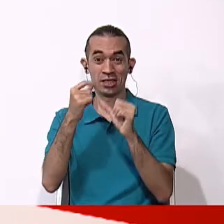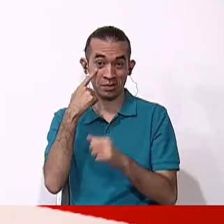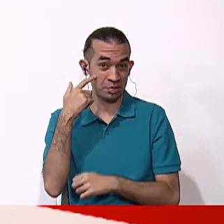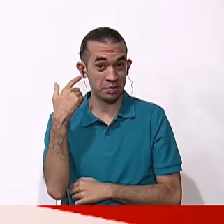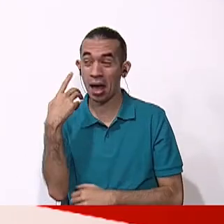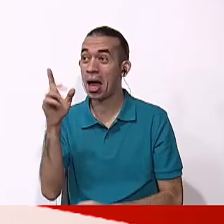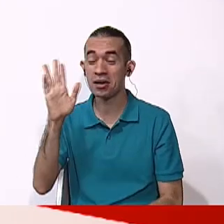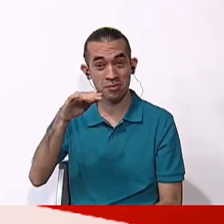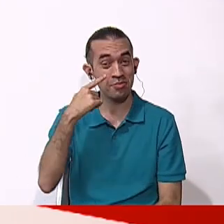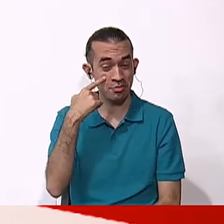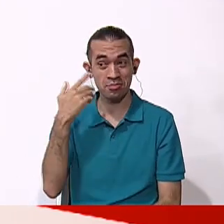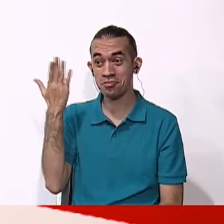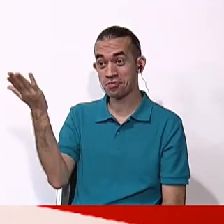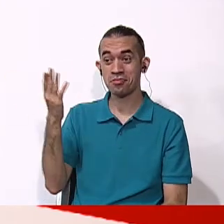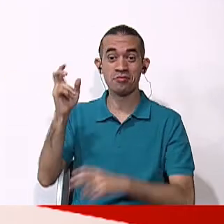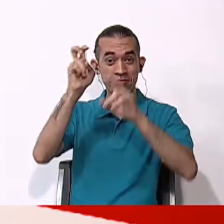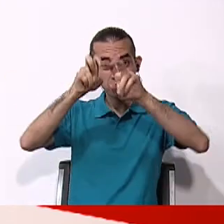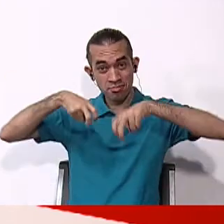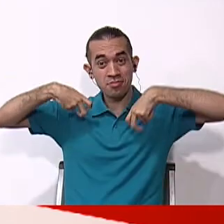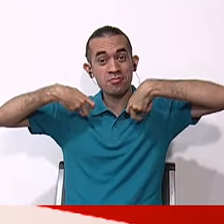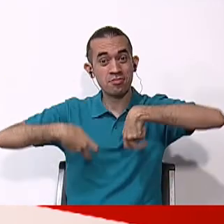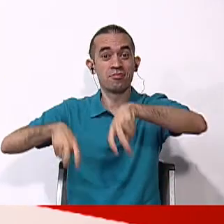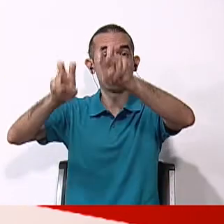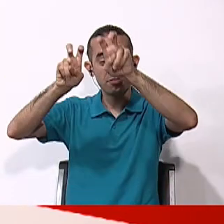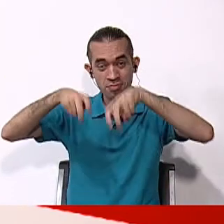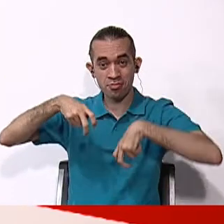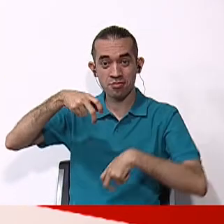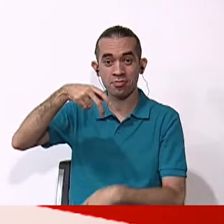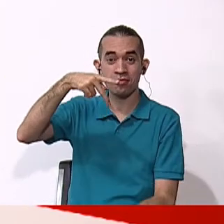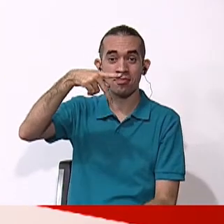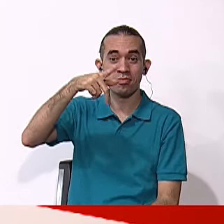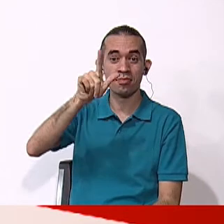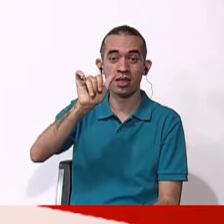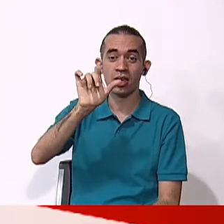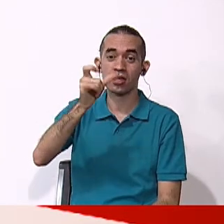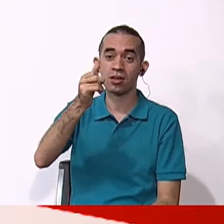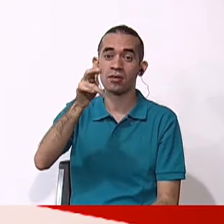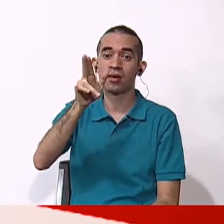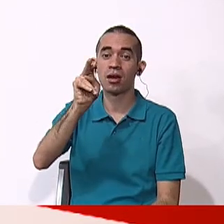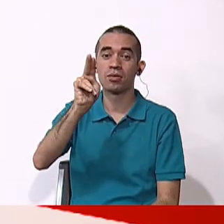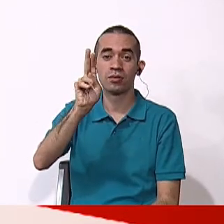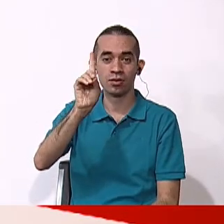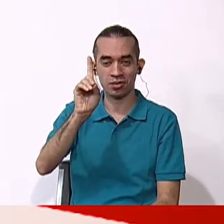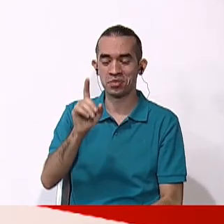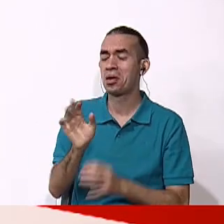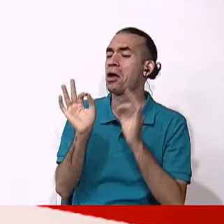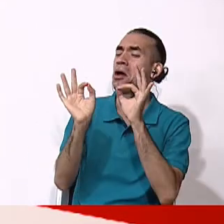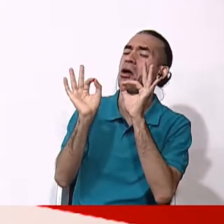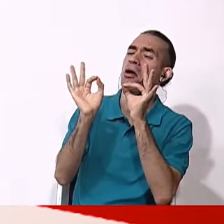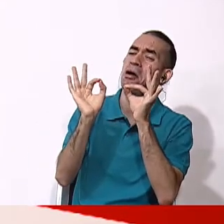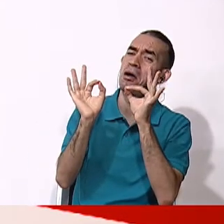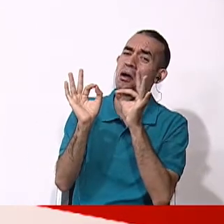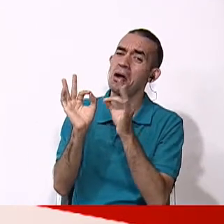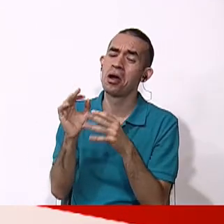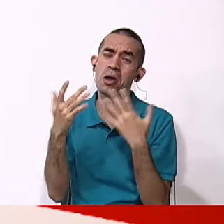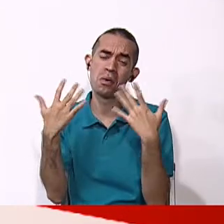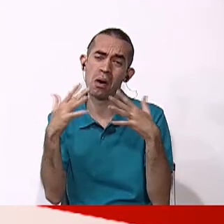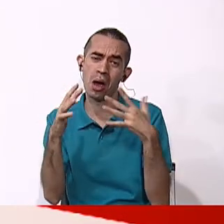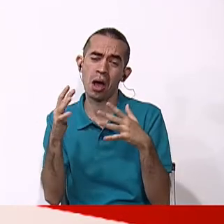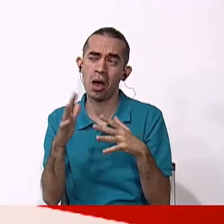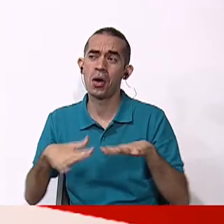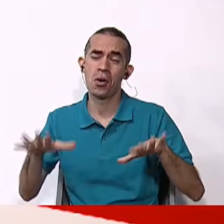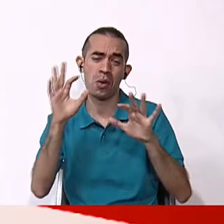Look, this is the playground, teacher. Very nice. Nice